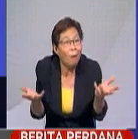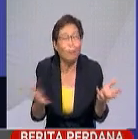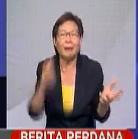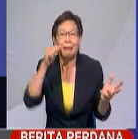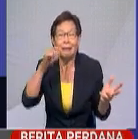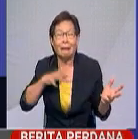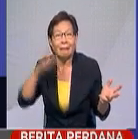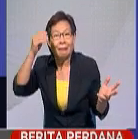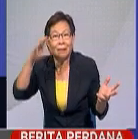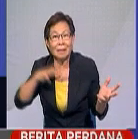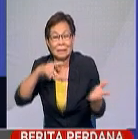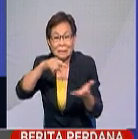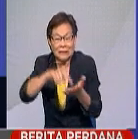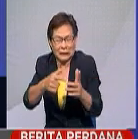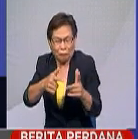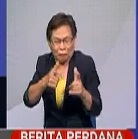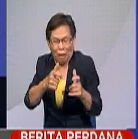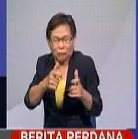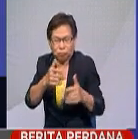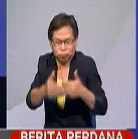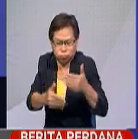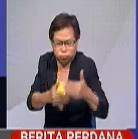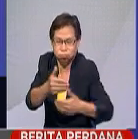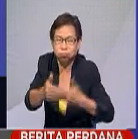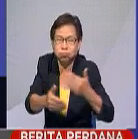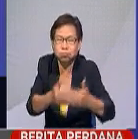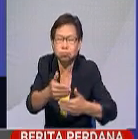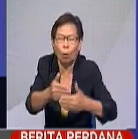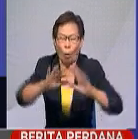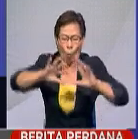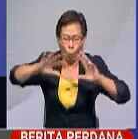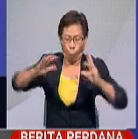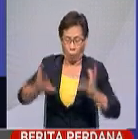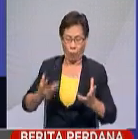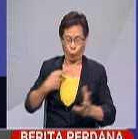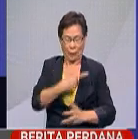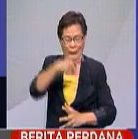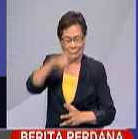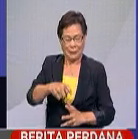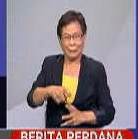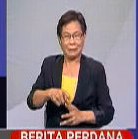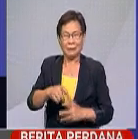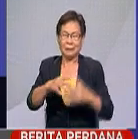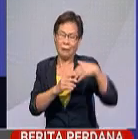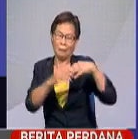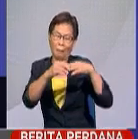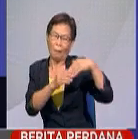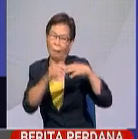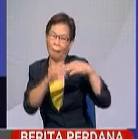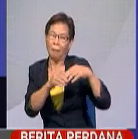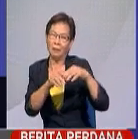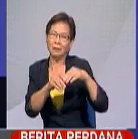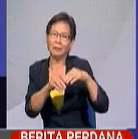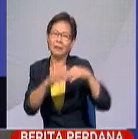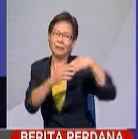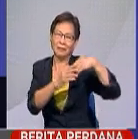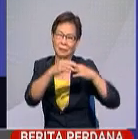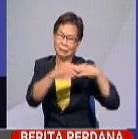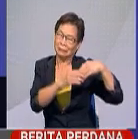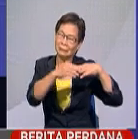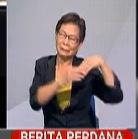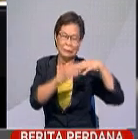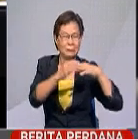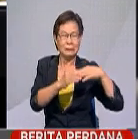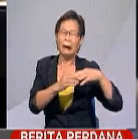in this fast-paced and high-octane world, we need to be agile as change is a